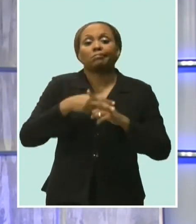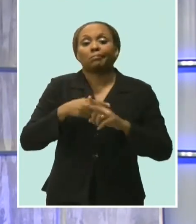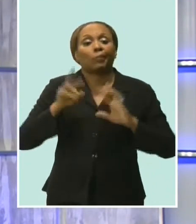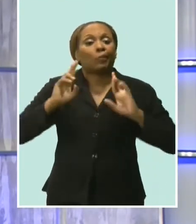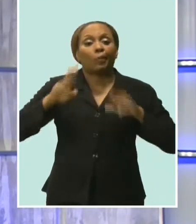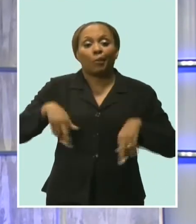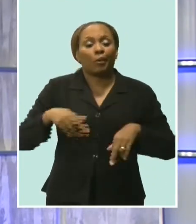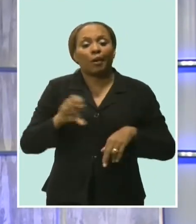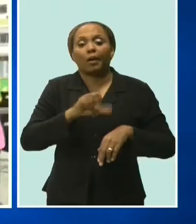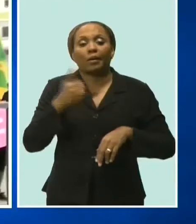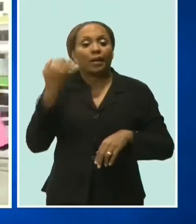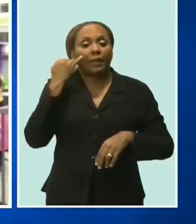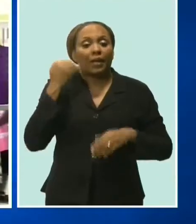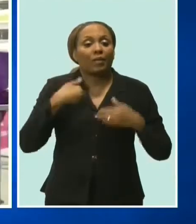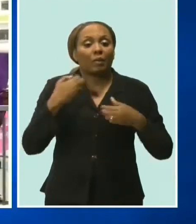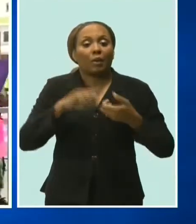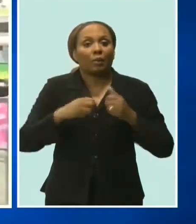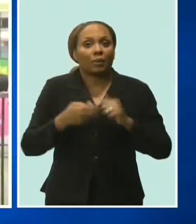report.